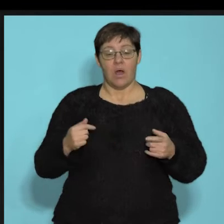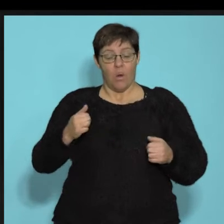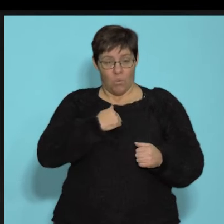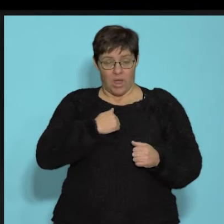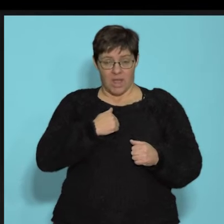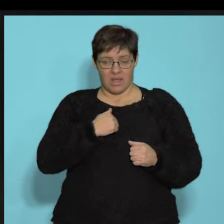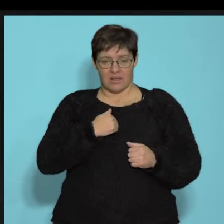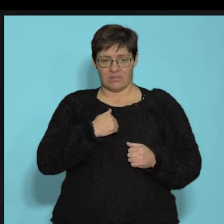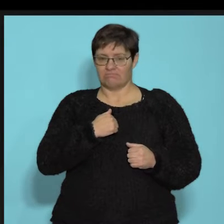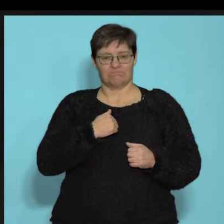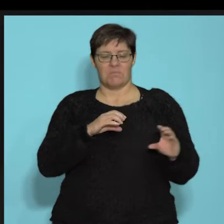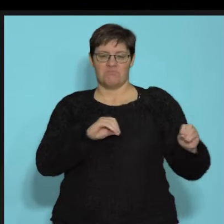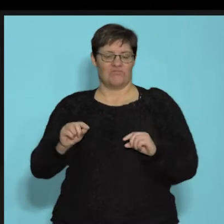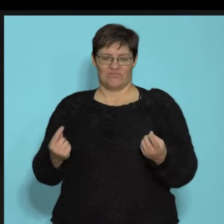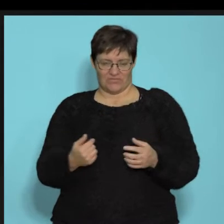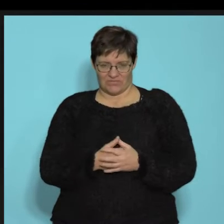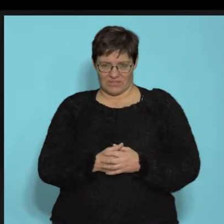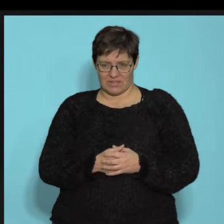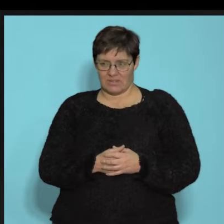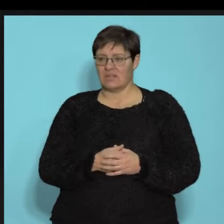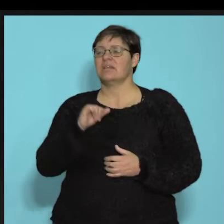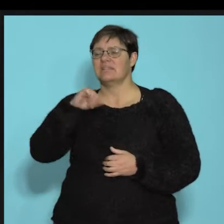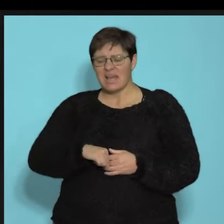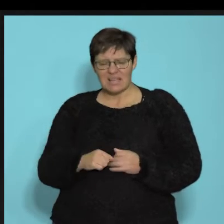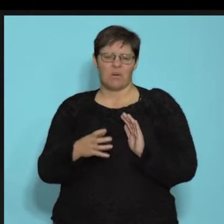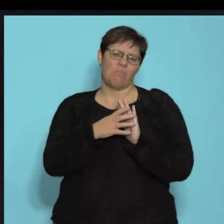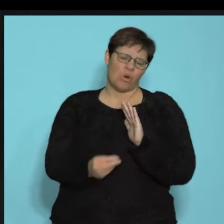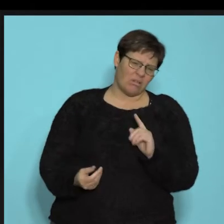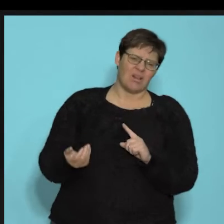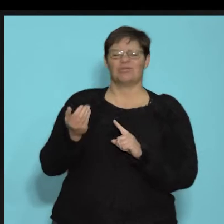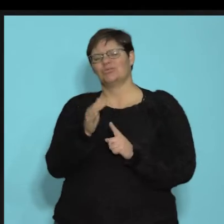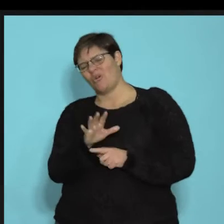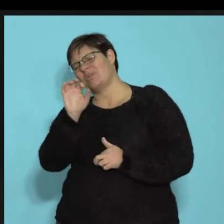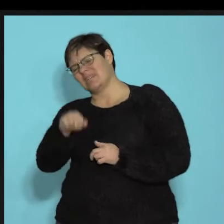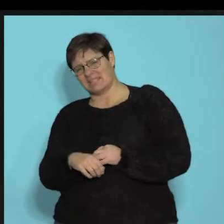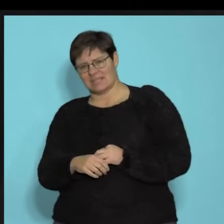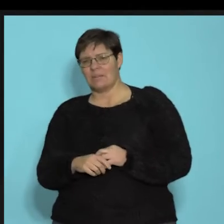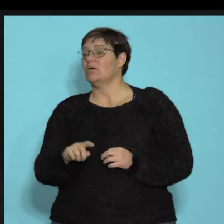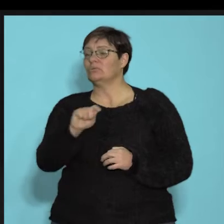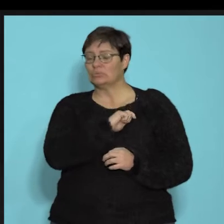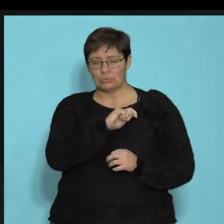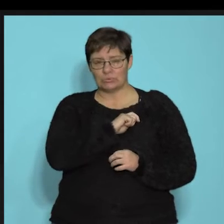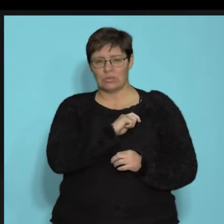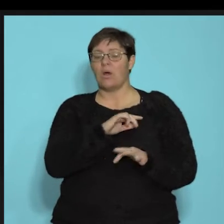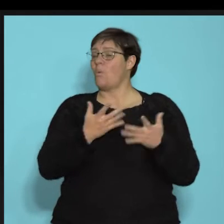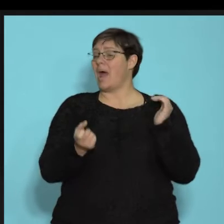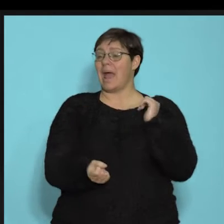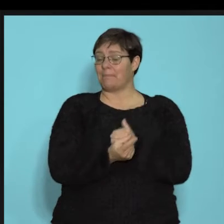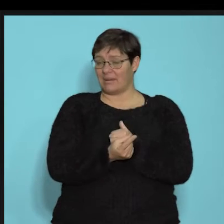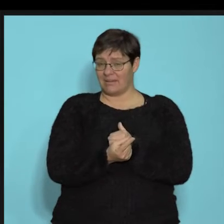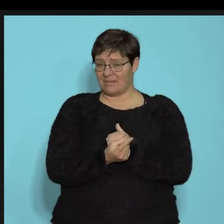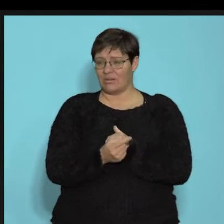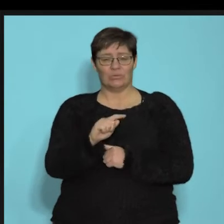move. Right, so when we get to my model, yes, it's a model, it does show it, but it really doesn't show what